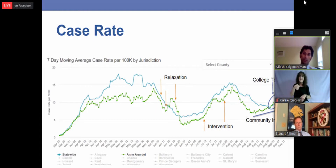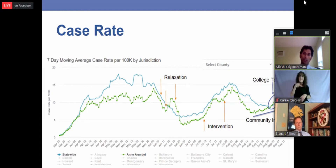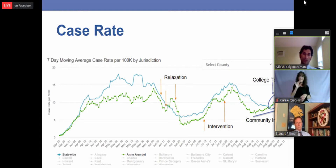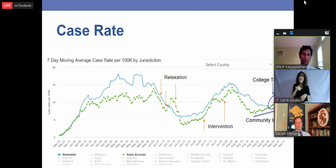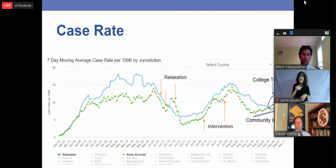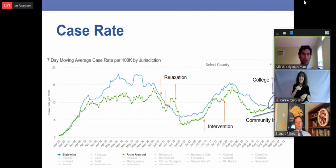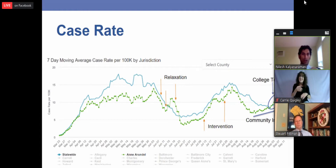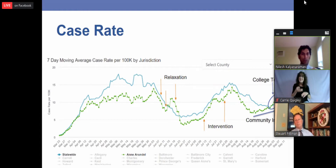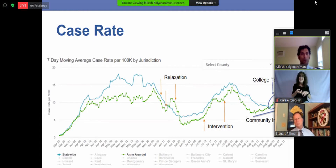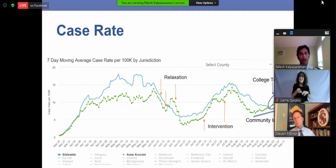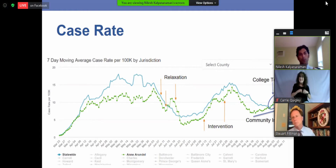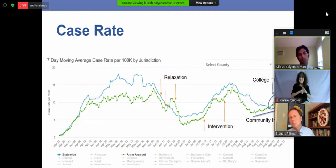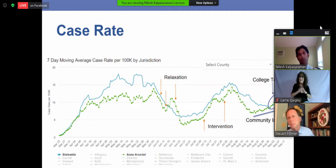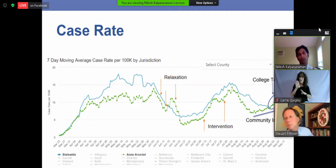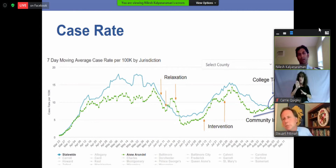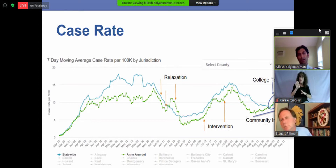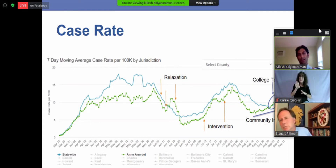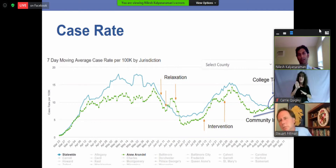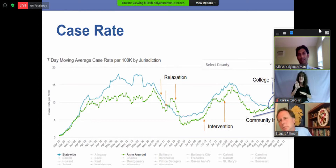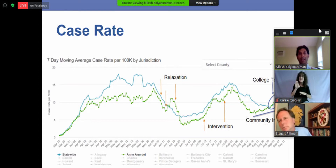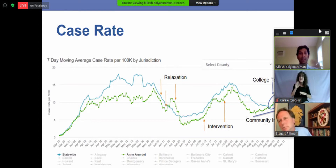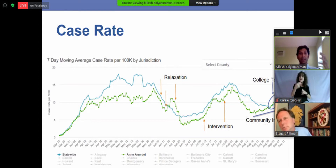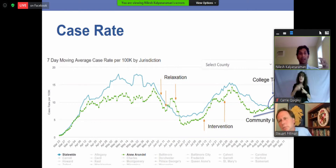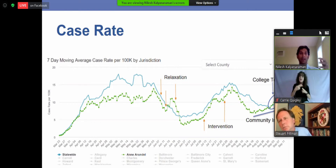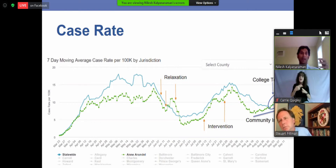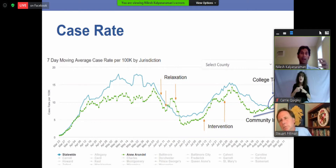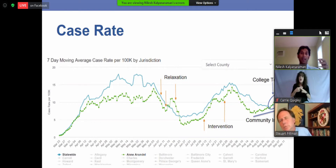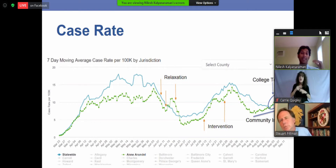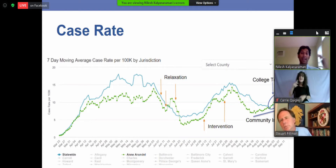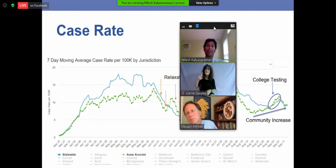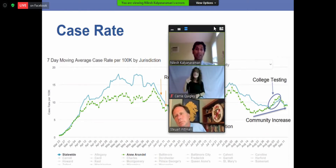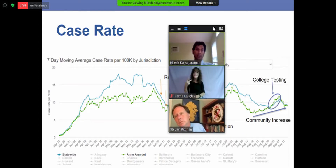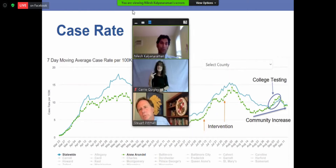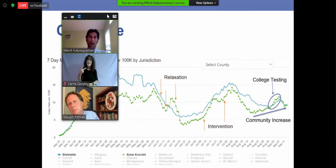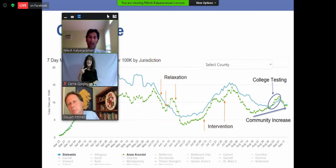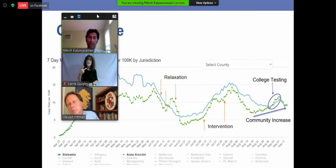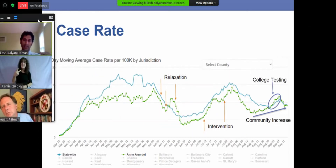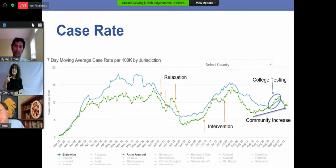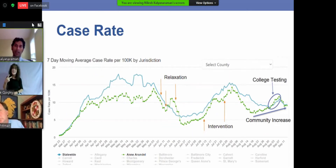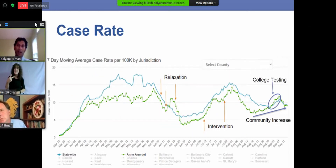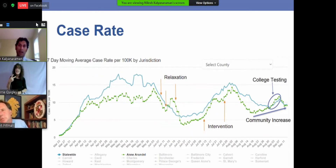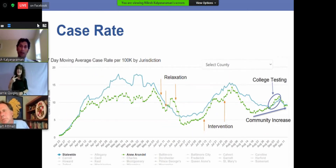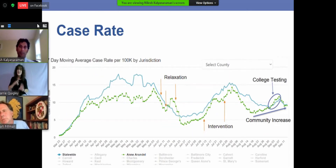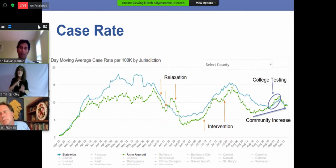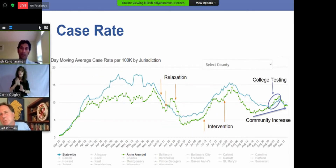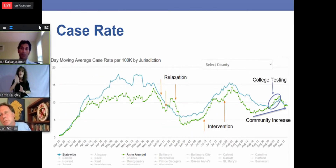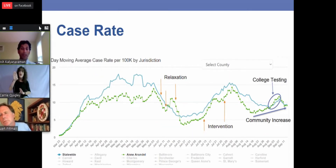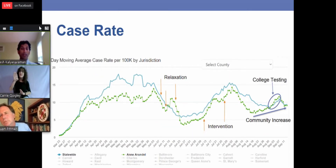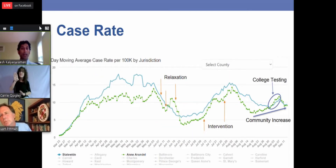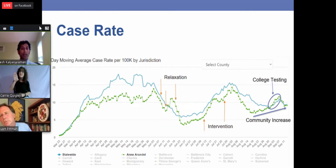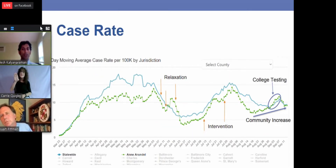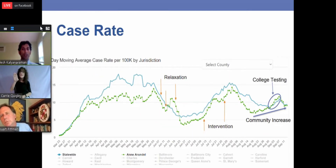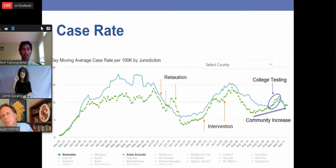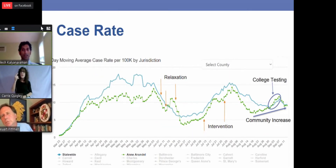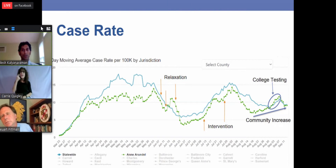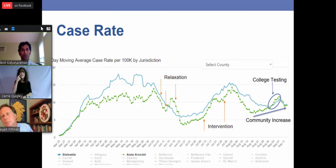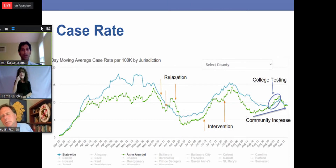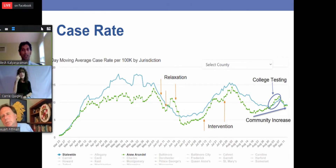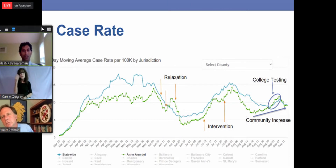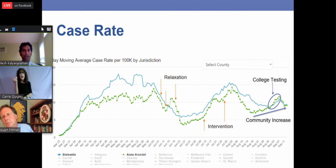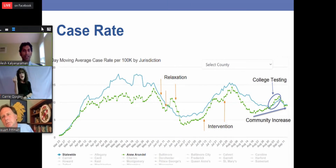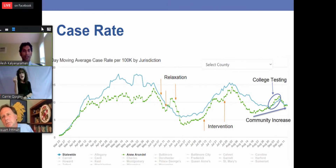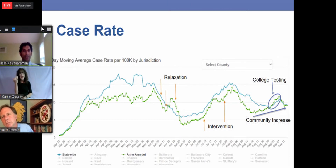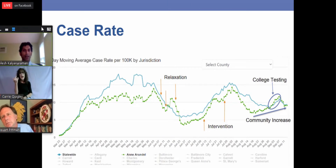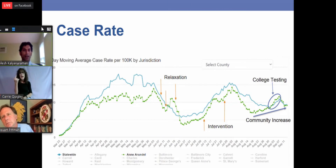that little increase was what we call a second rise, and we think that actually has to do